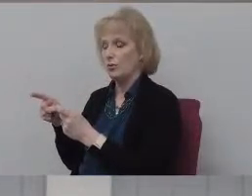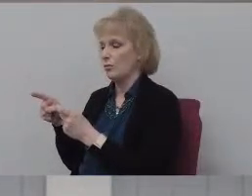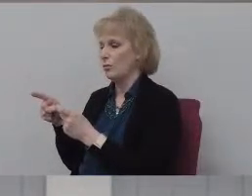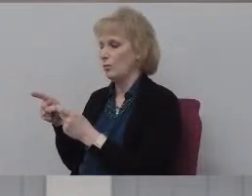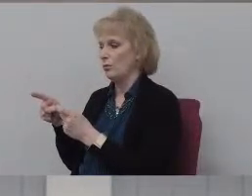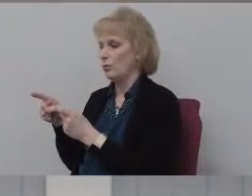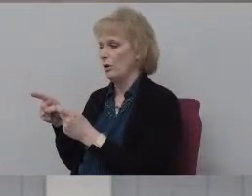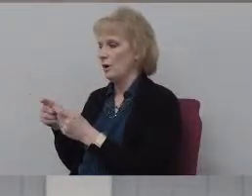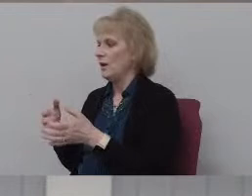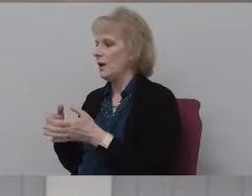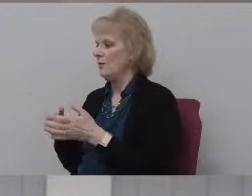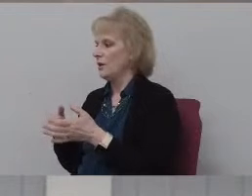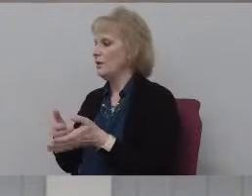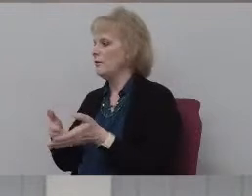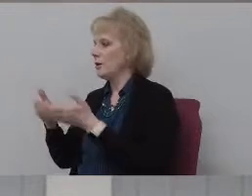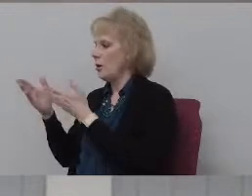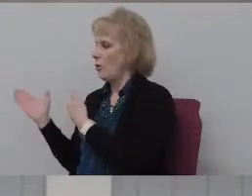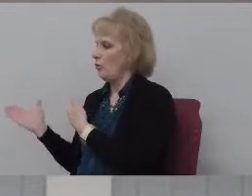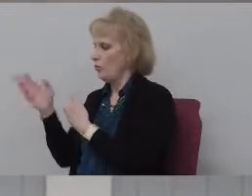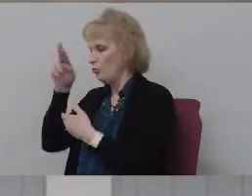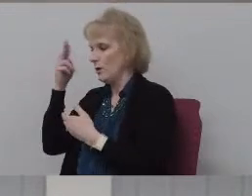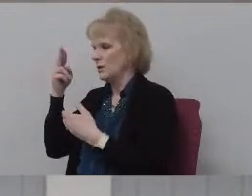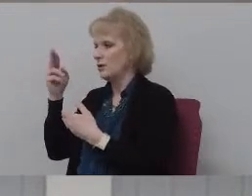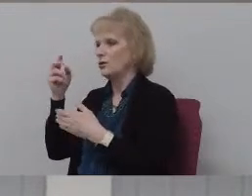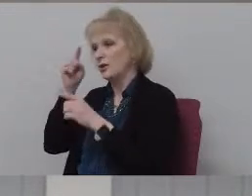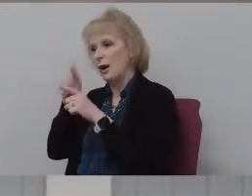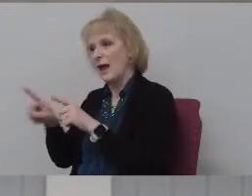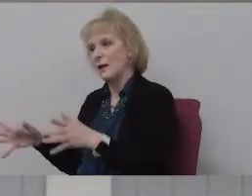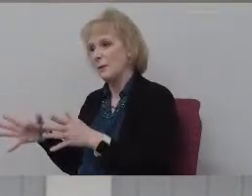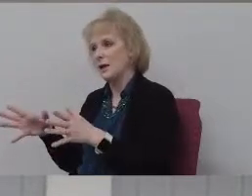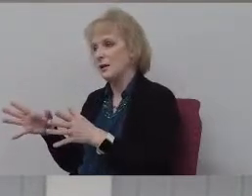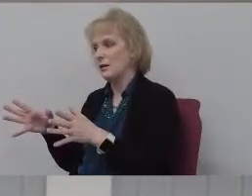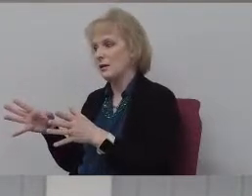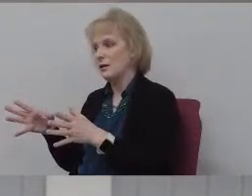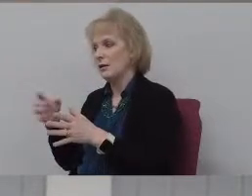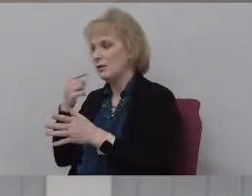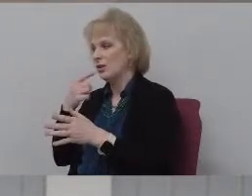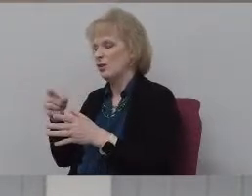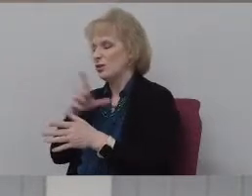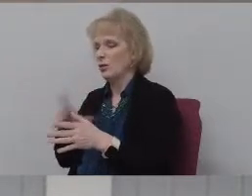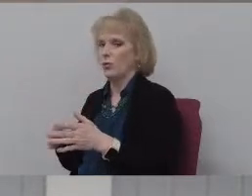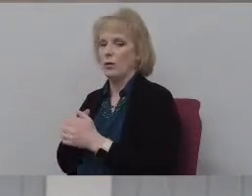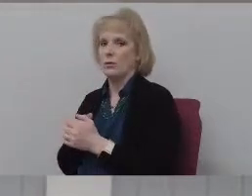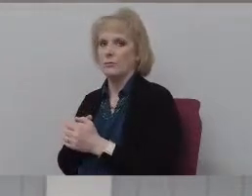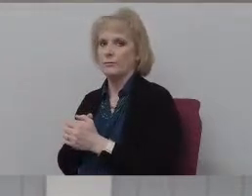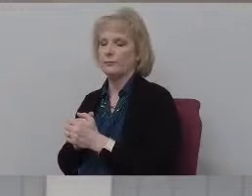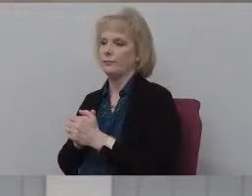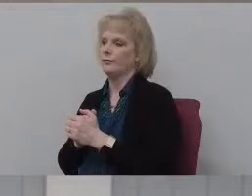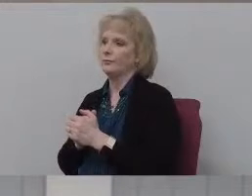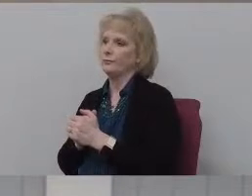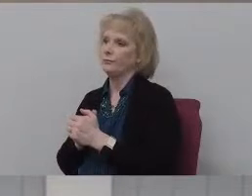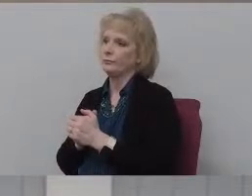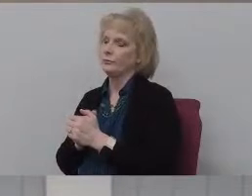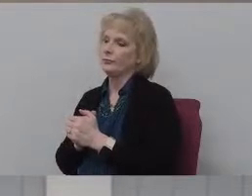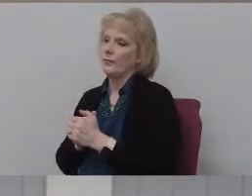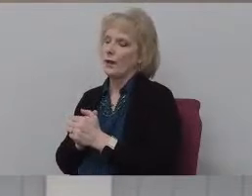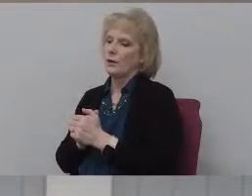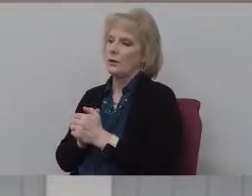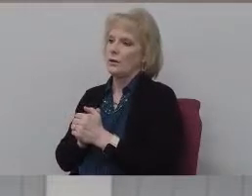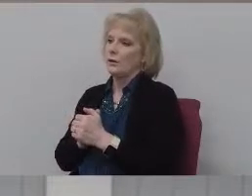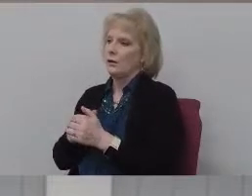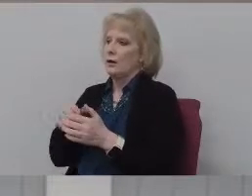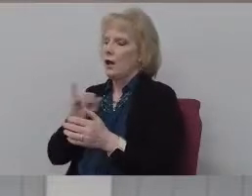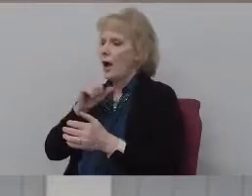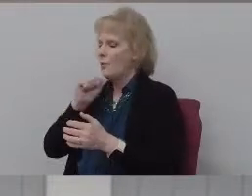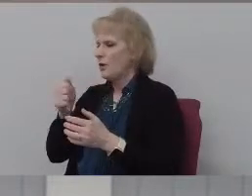that is born unto thee shall surely die. Now, I'm not going to go into a lot of detail about the the text. You know, most of us are probably very